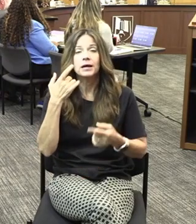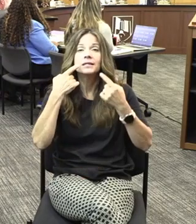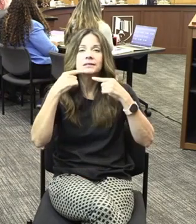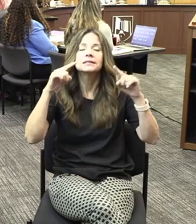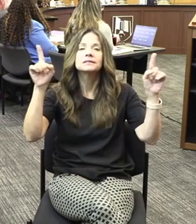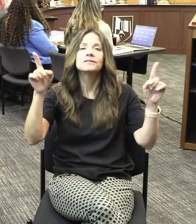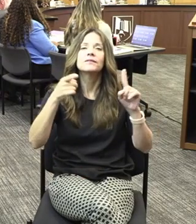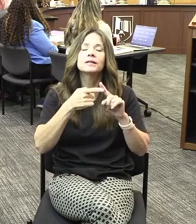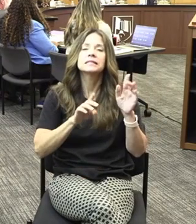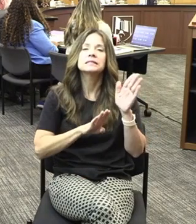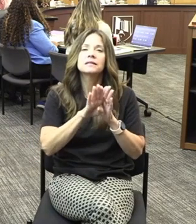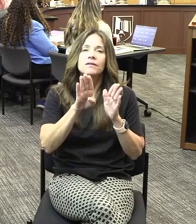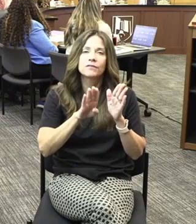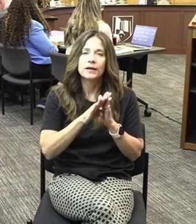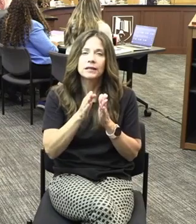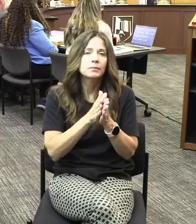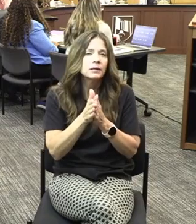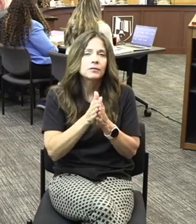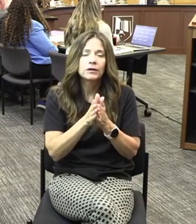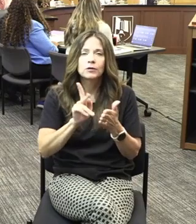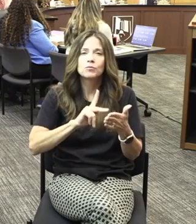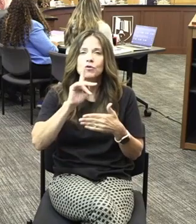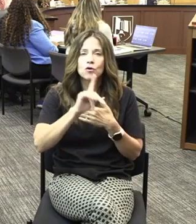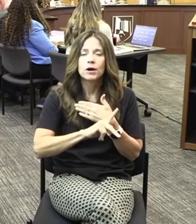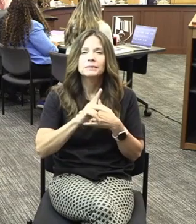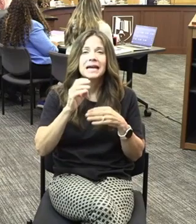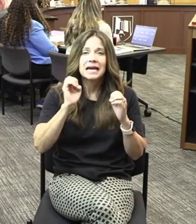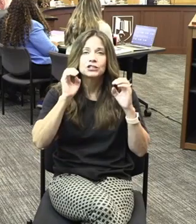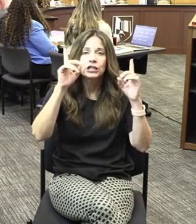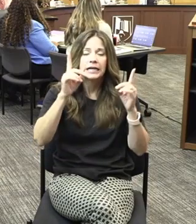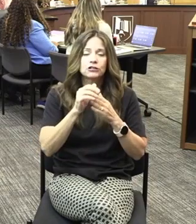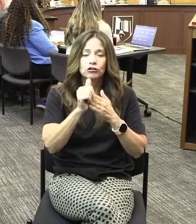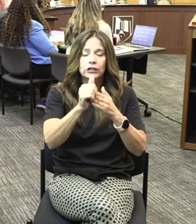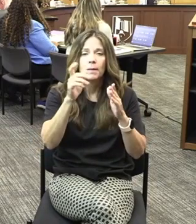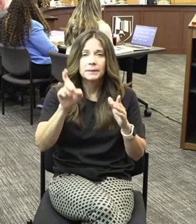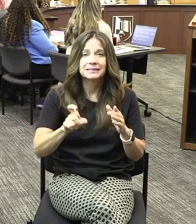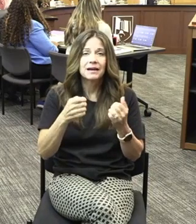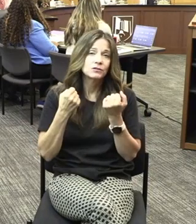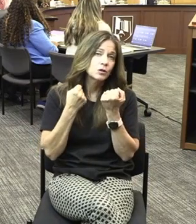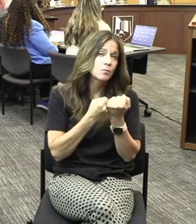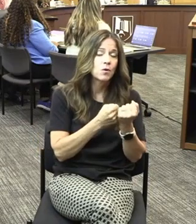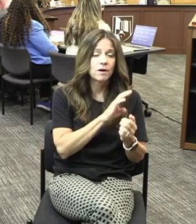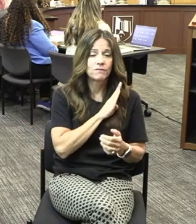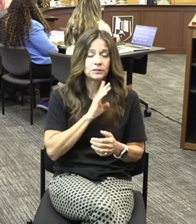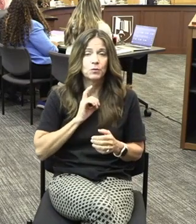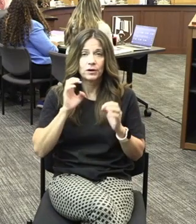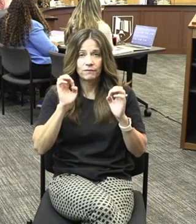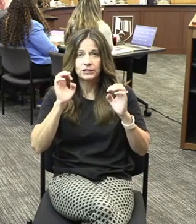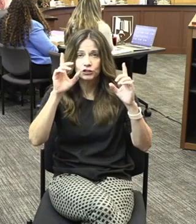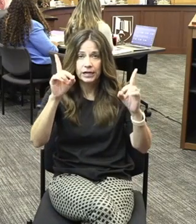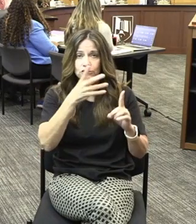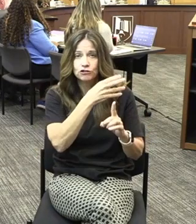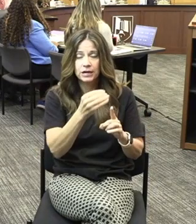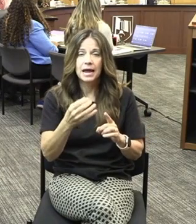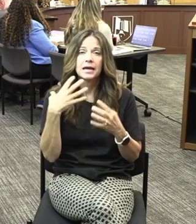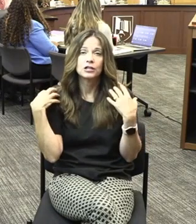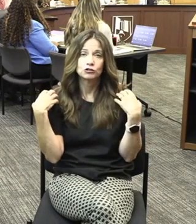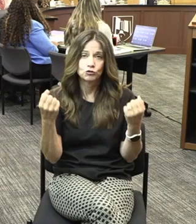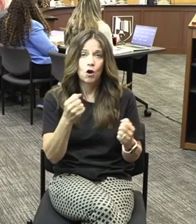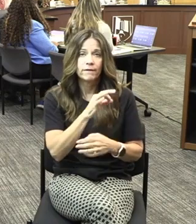in developing innovative programs, an educational leader must have the support of his Board of Education and a strong